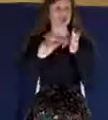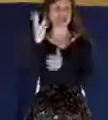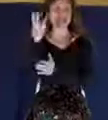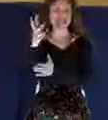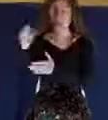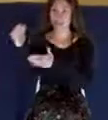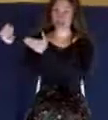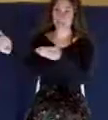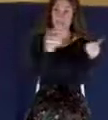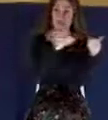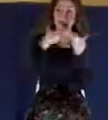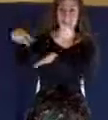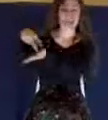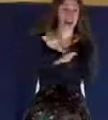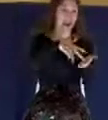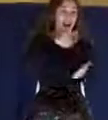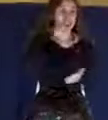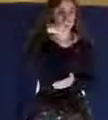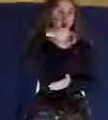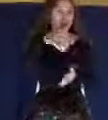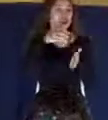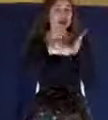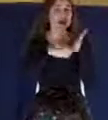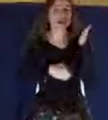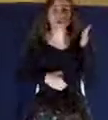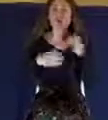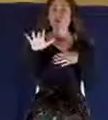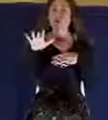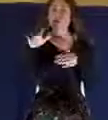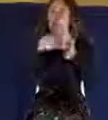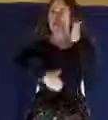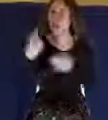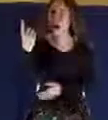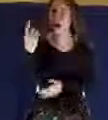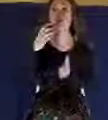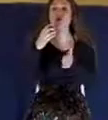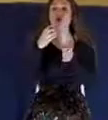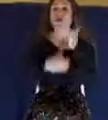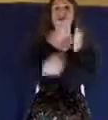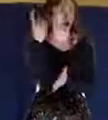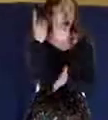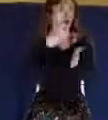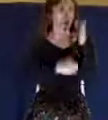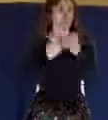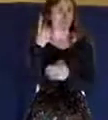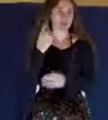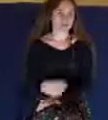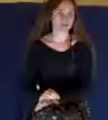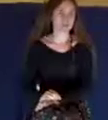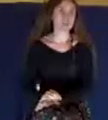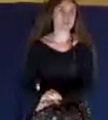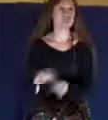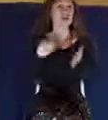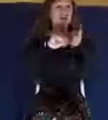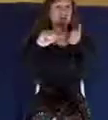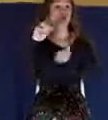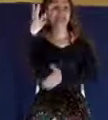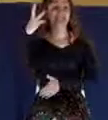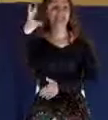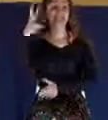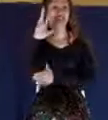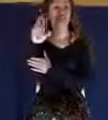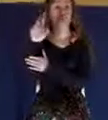the reading of God's word? We're going to look at verse 16, Ruth chapter 1. And Ruth